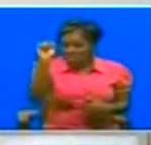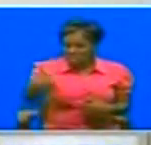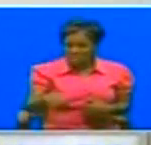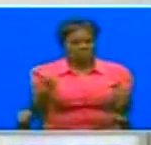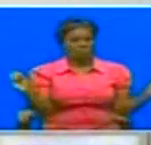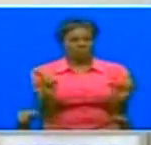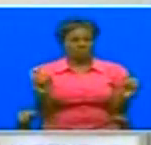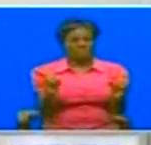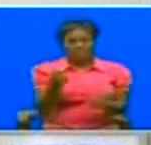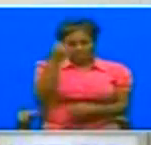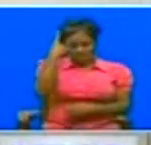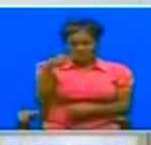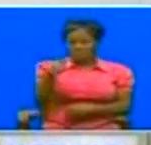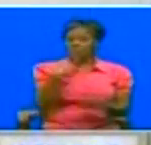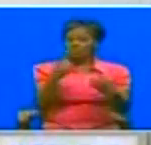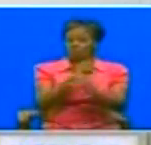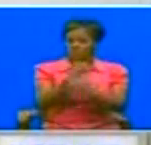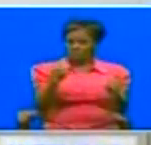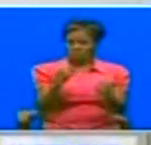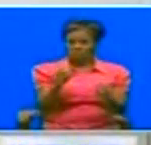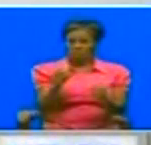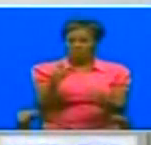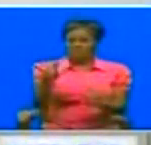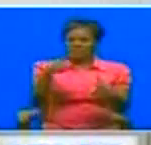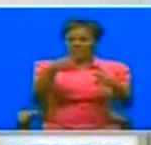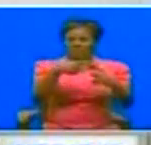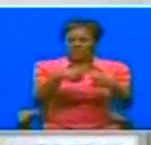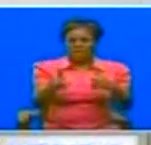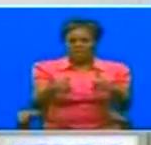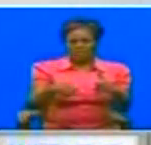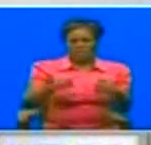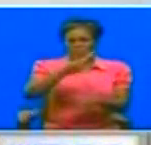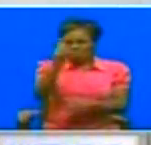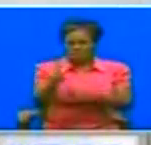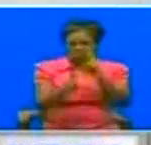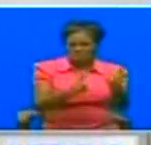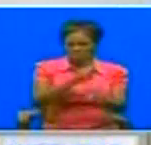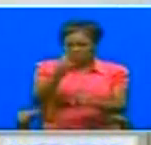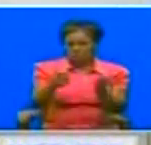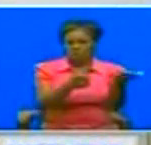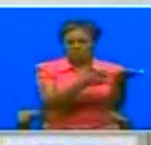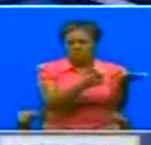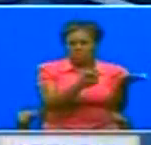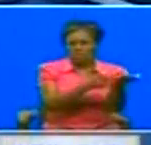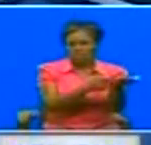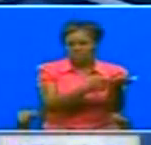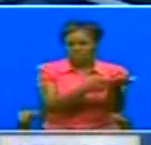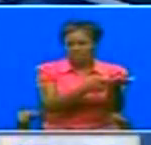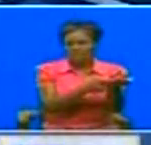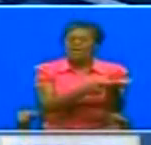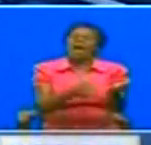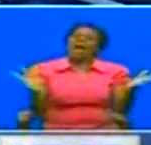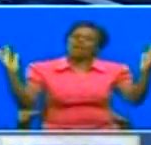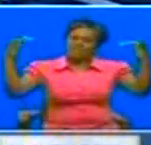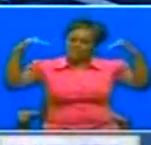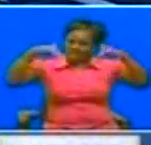And on realizing that the children are not going to say anything, he starts to ask a series of questions, of course in Kiswahili. This is in an